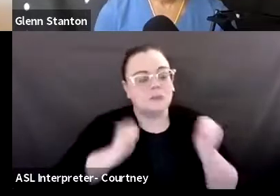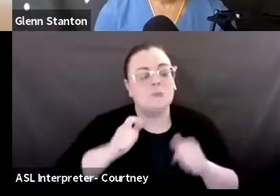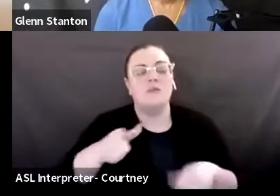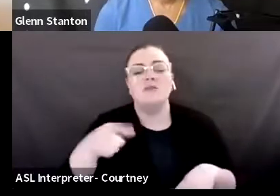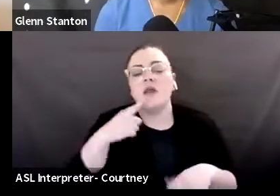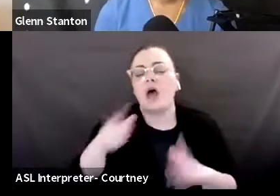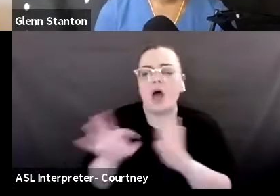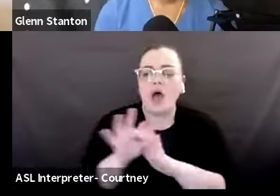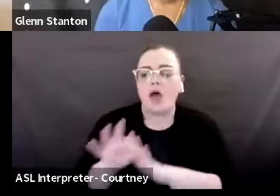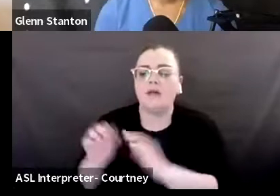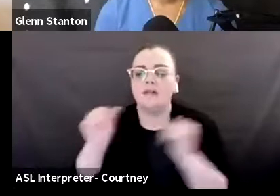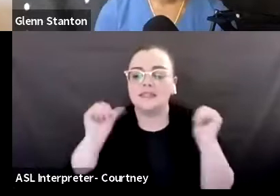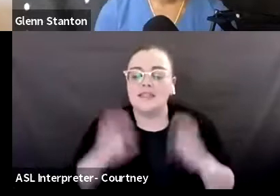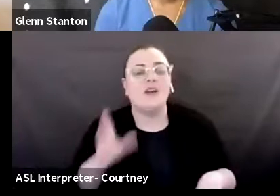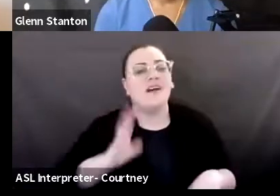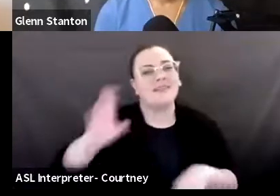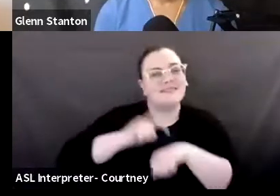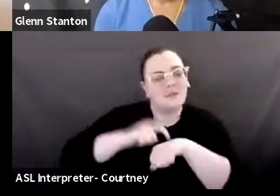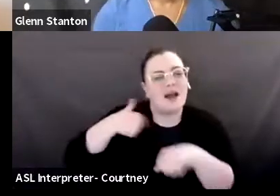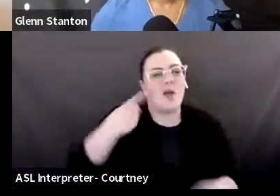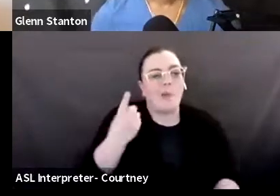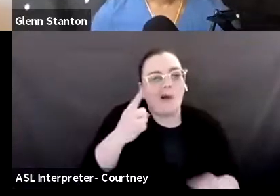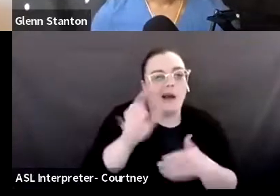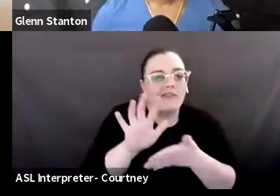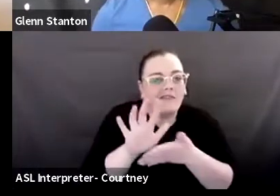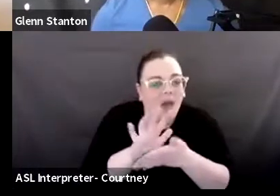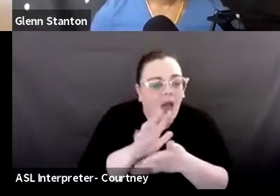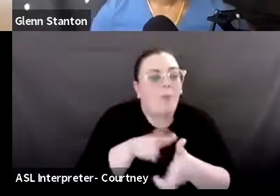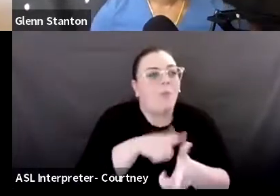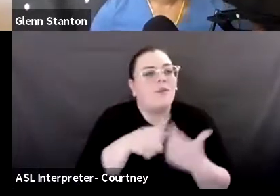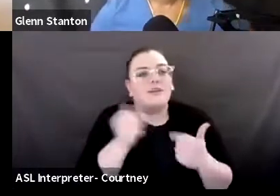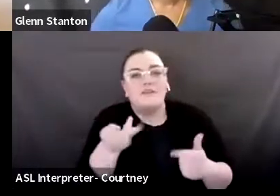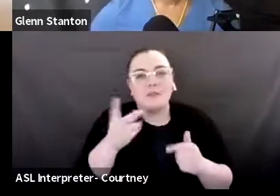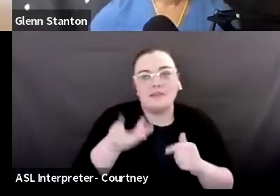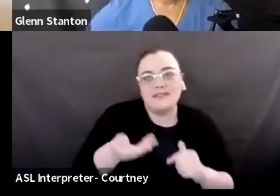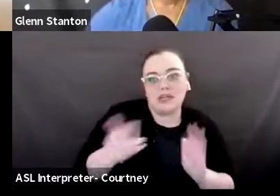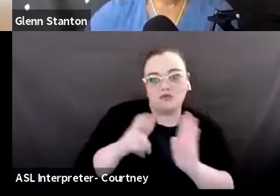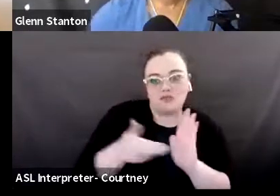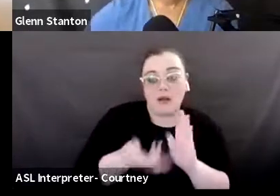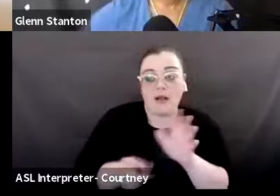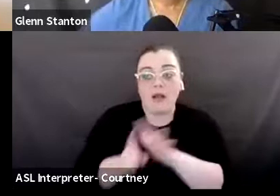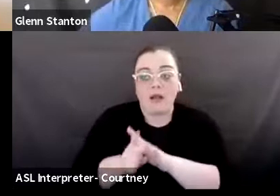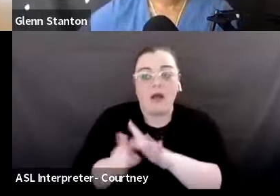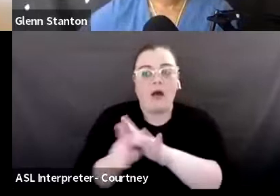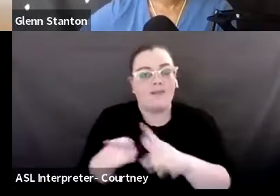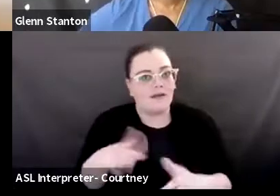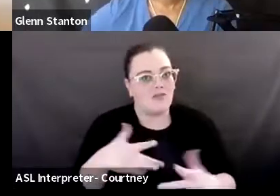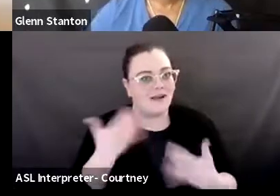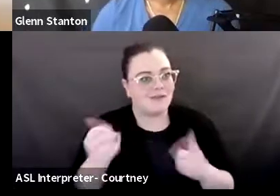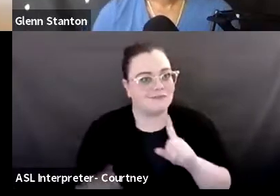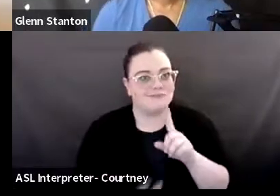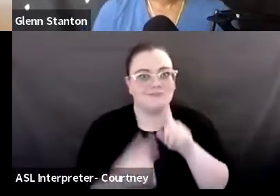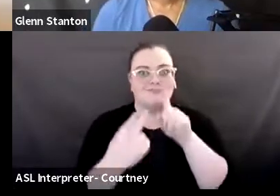okay, I had a feature film and then a few guest stars, but that was exciting for them, and I realized, oh my goodness,